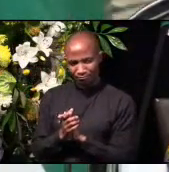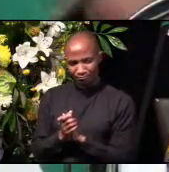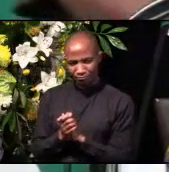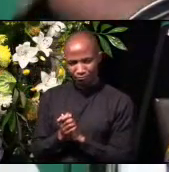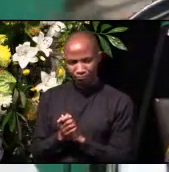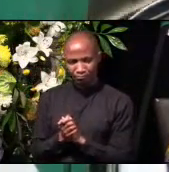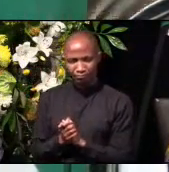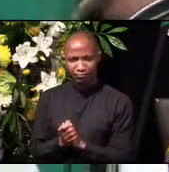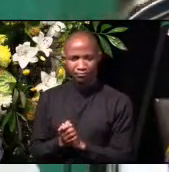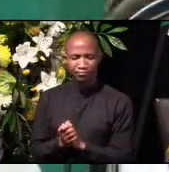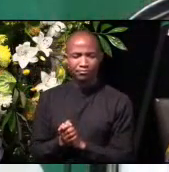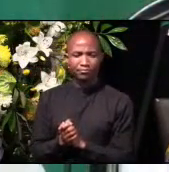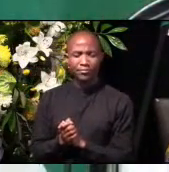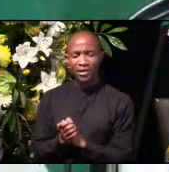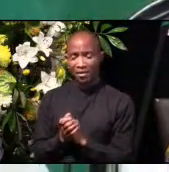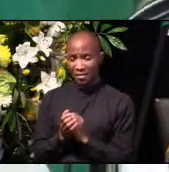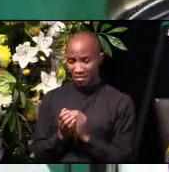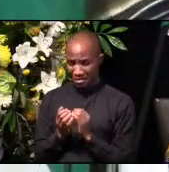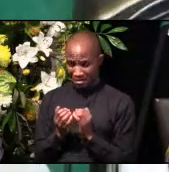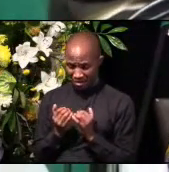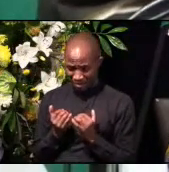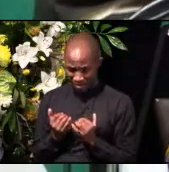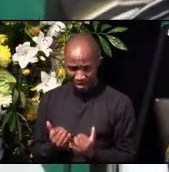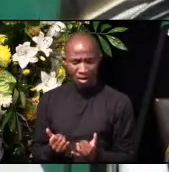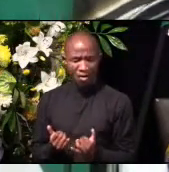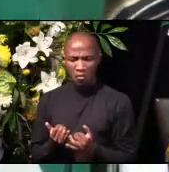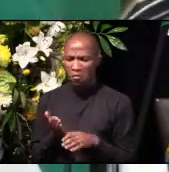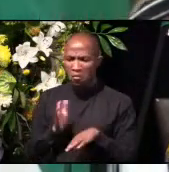now it's been hollowed out